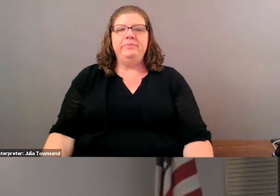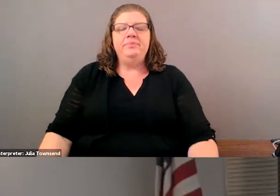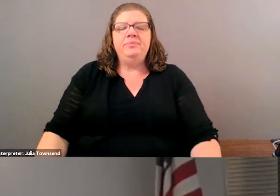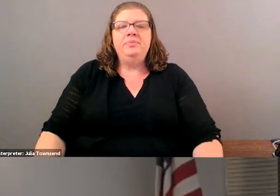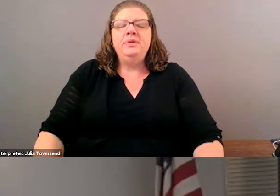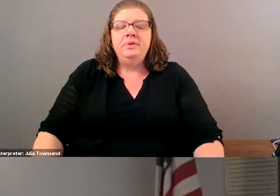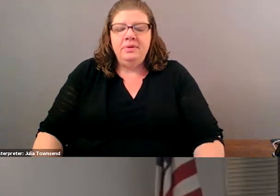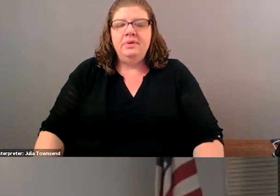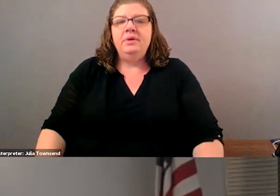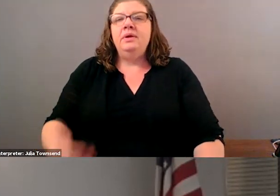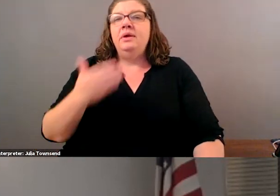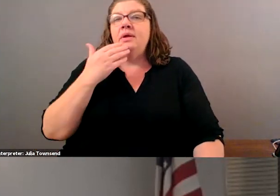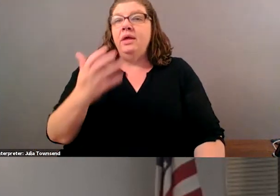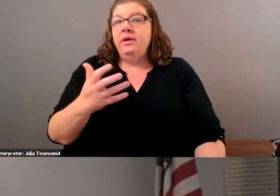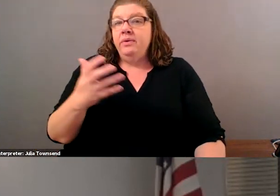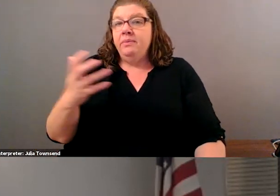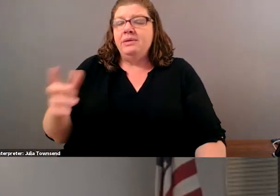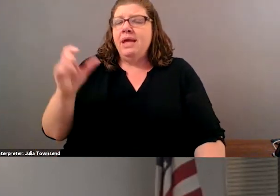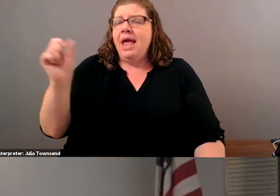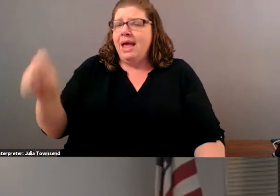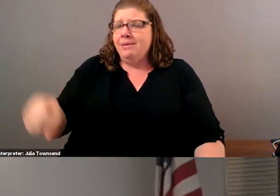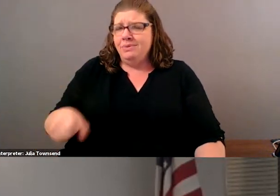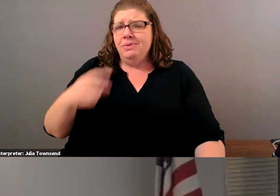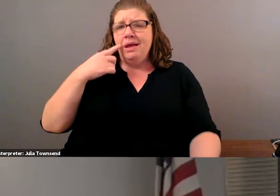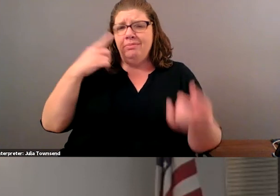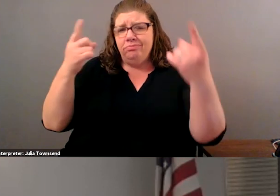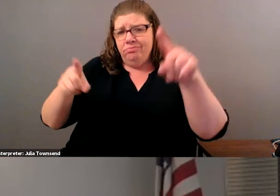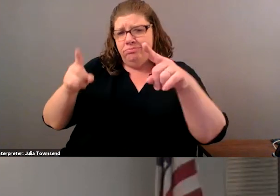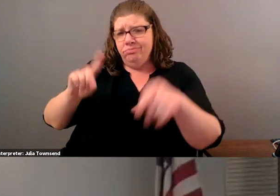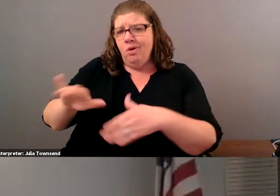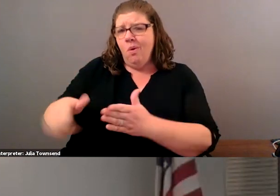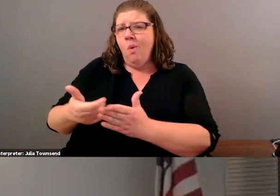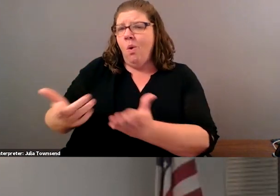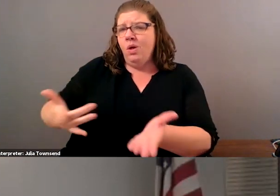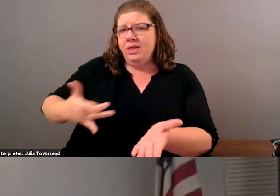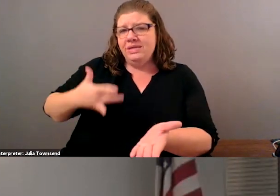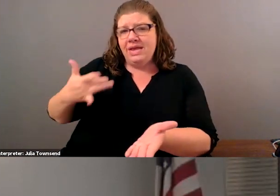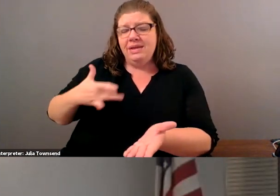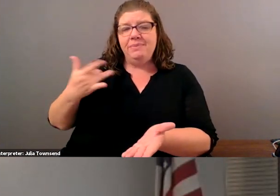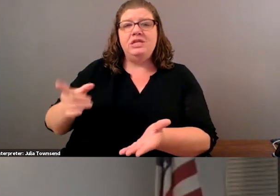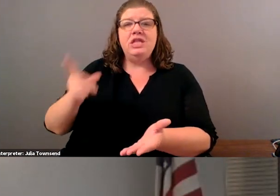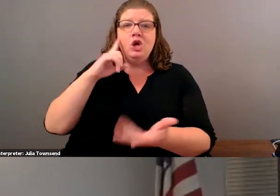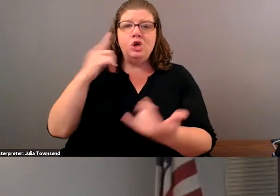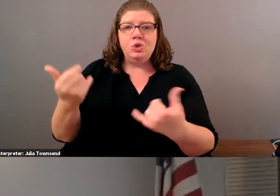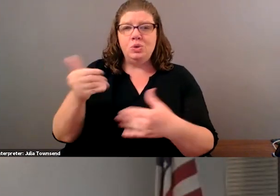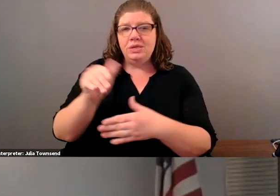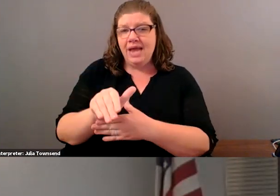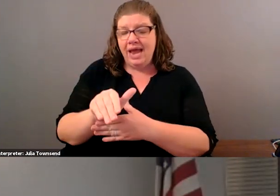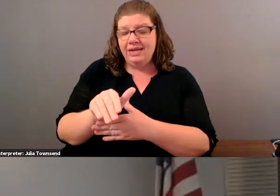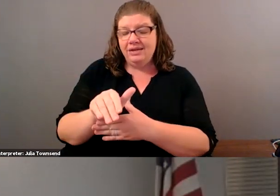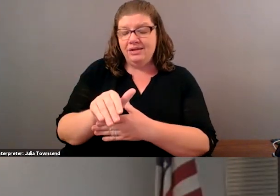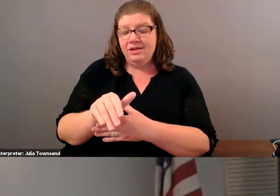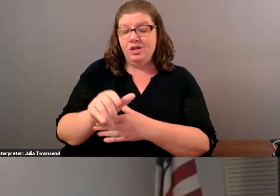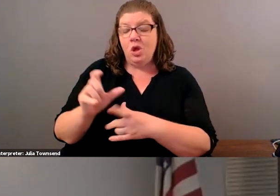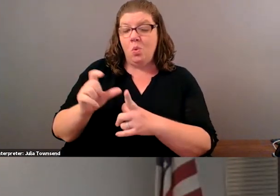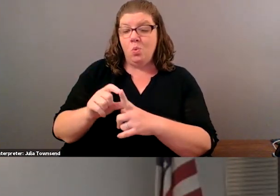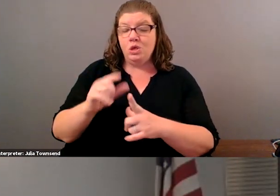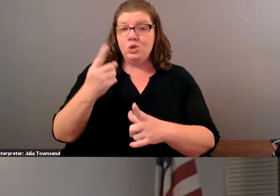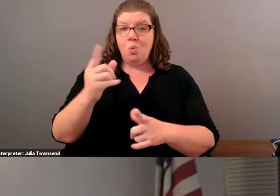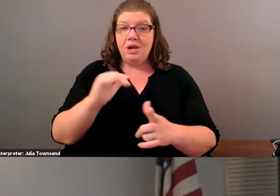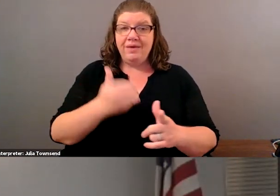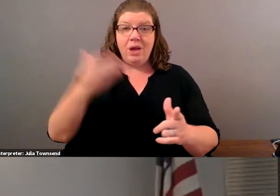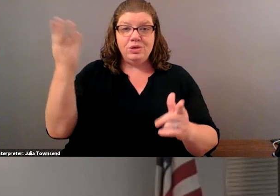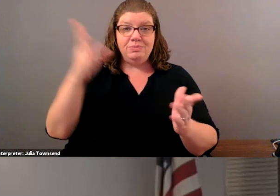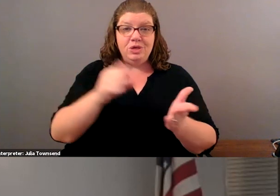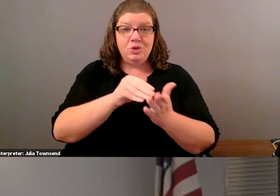Thank you very much. Absolutely, I echo all the sentiments that I've heard tonight. In the words of one of our student speakers,